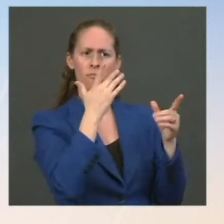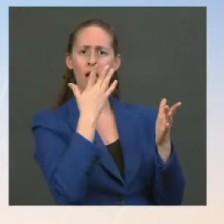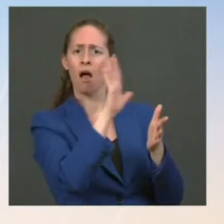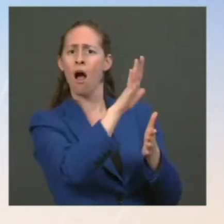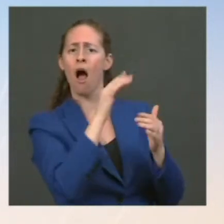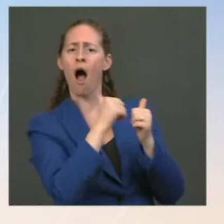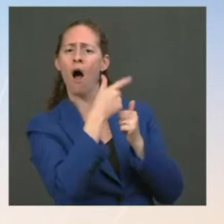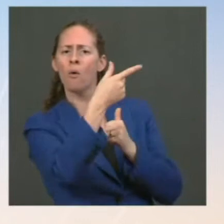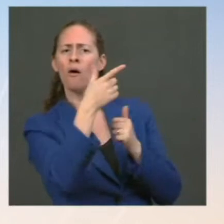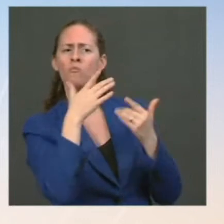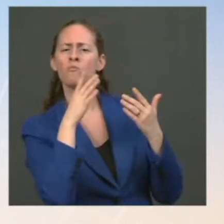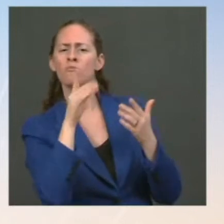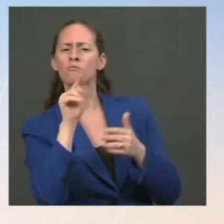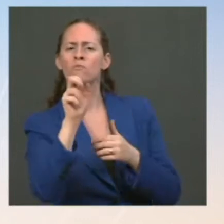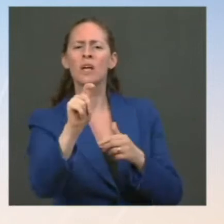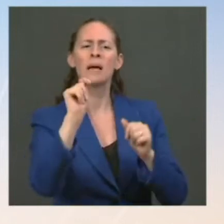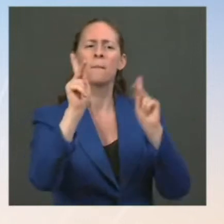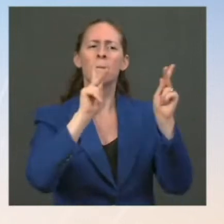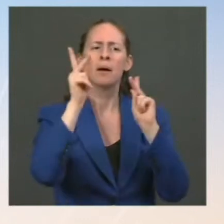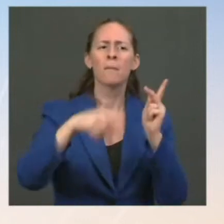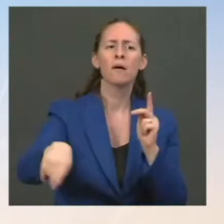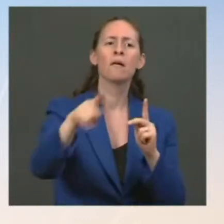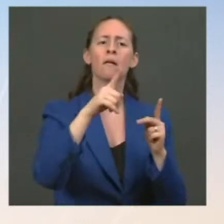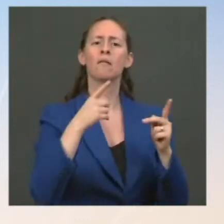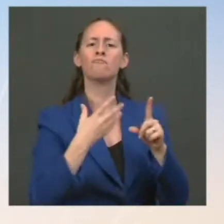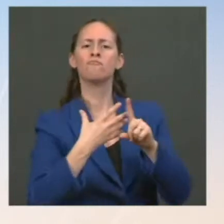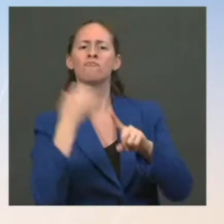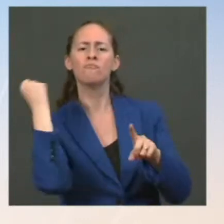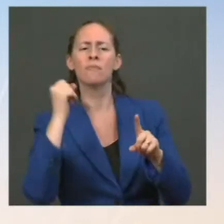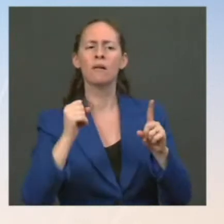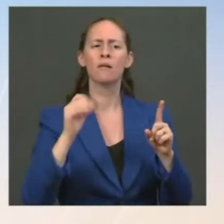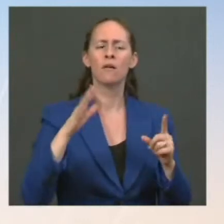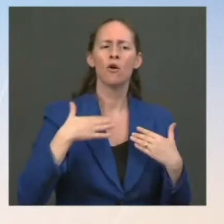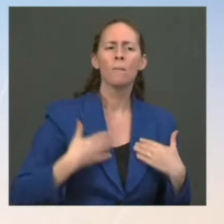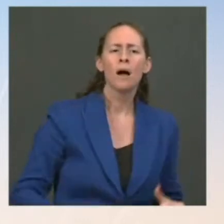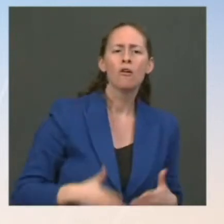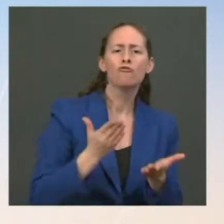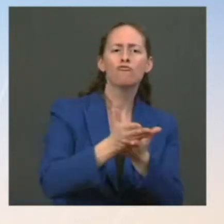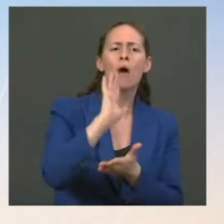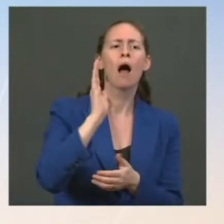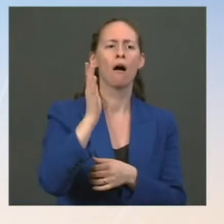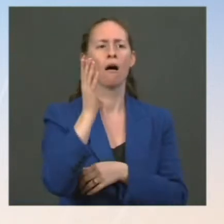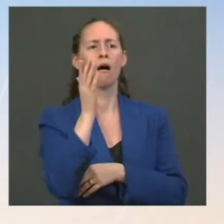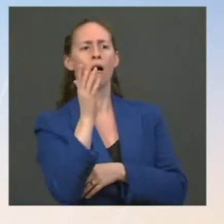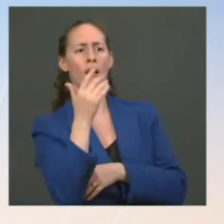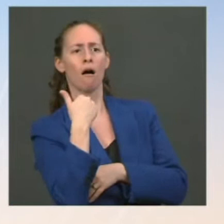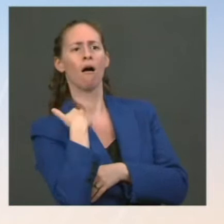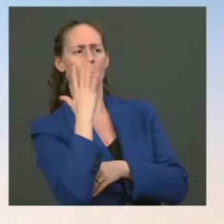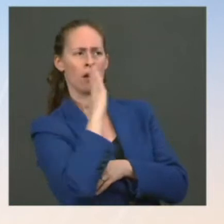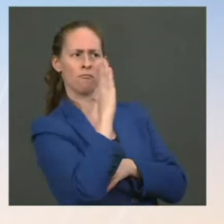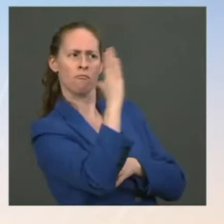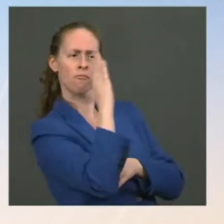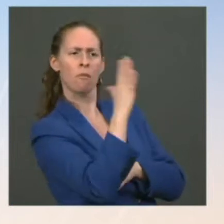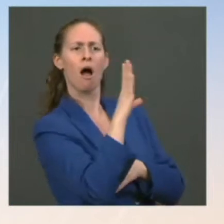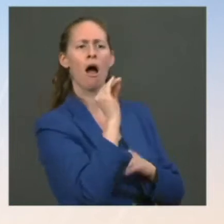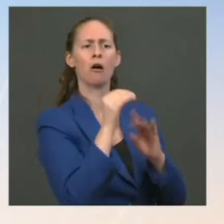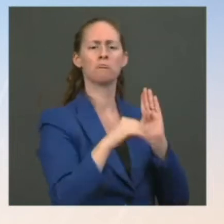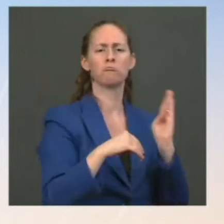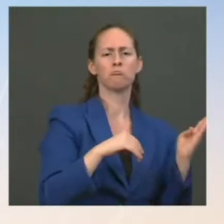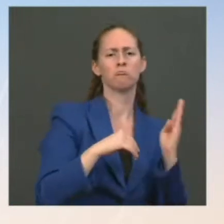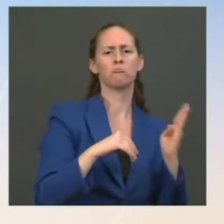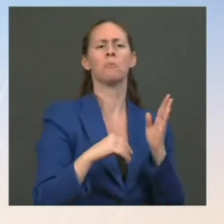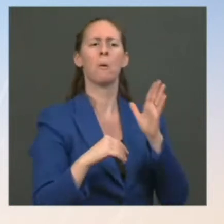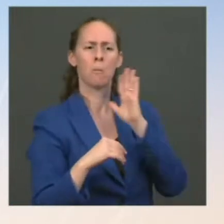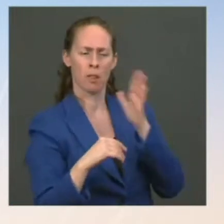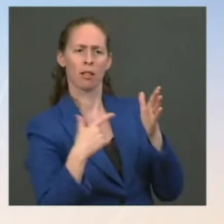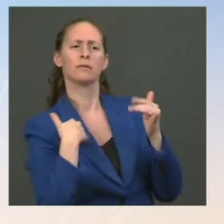whether it's human rights issues, which we will raise privately and we will also raise publicly. But we will also look to work with the Chinese on